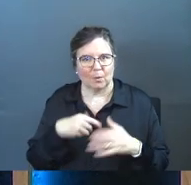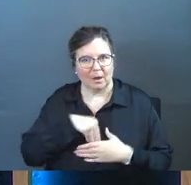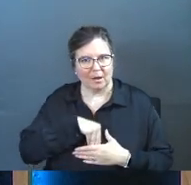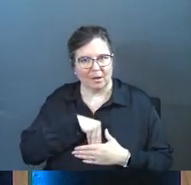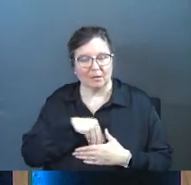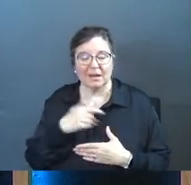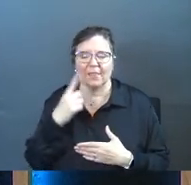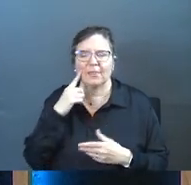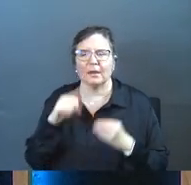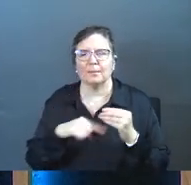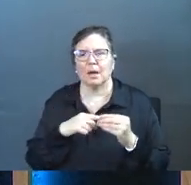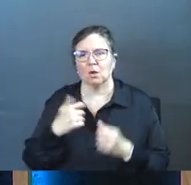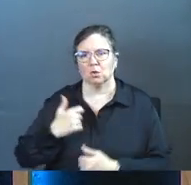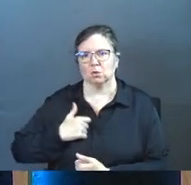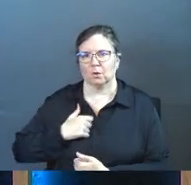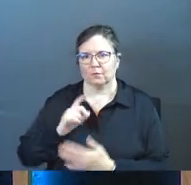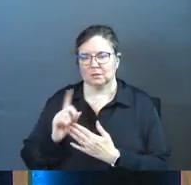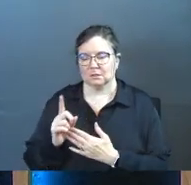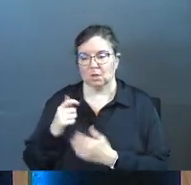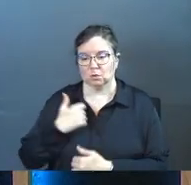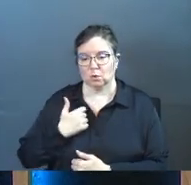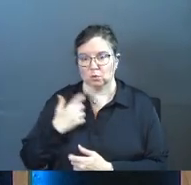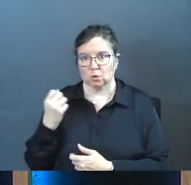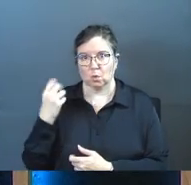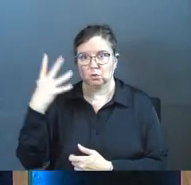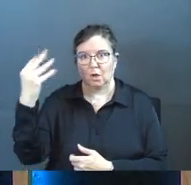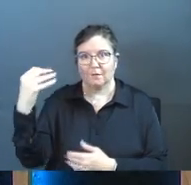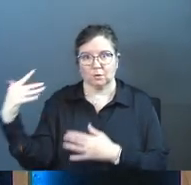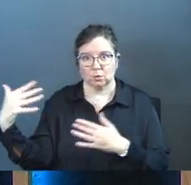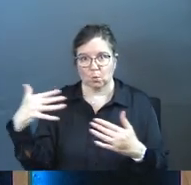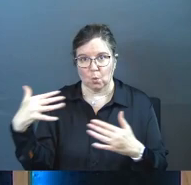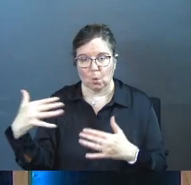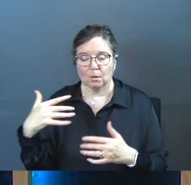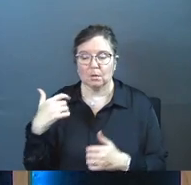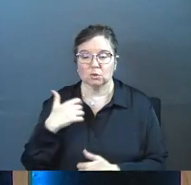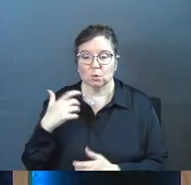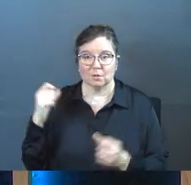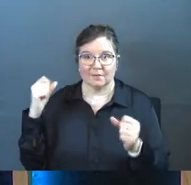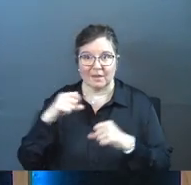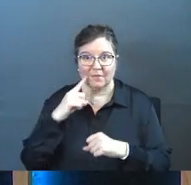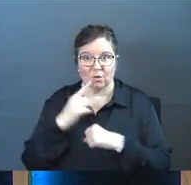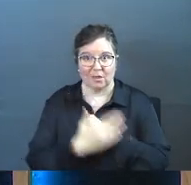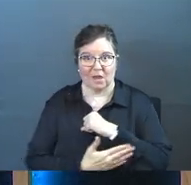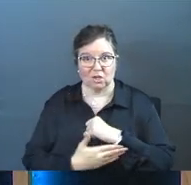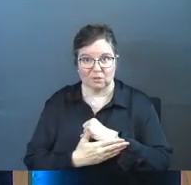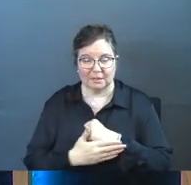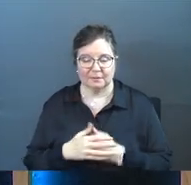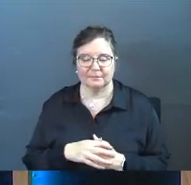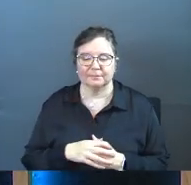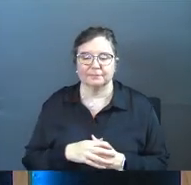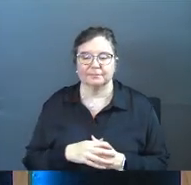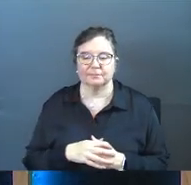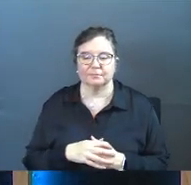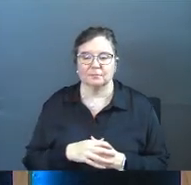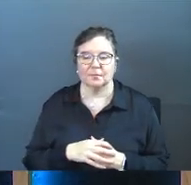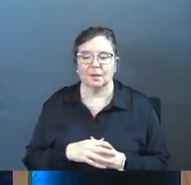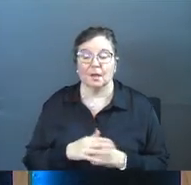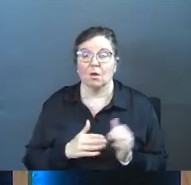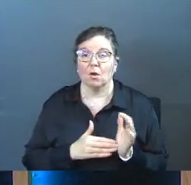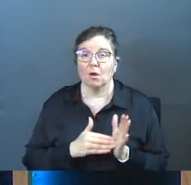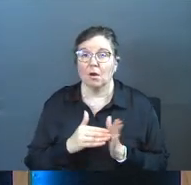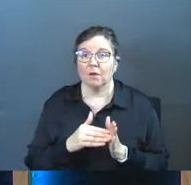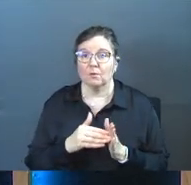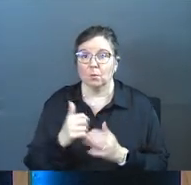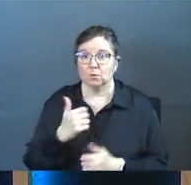want. And think about a soldier for a second. A soldier goes off to war, and a soldier fights for their country. And